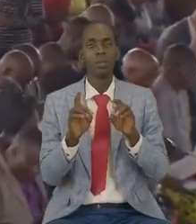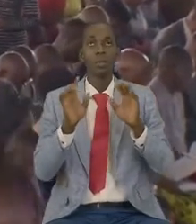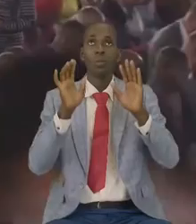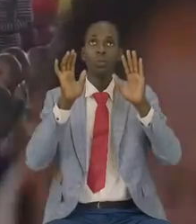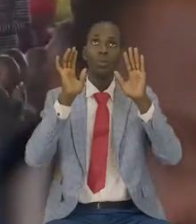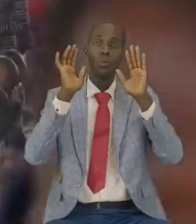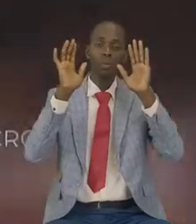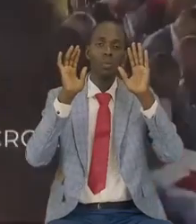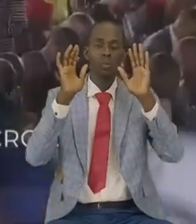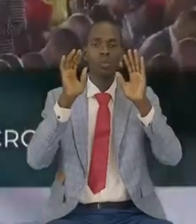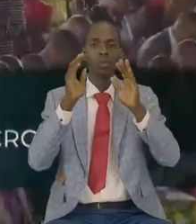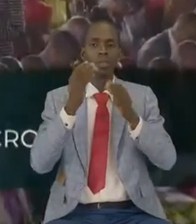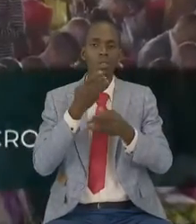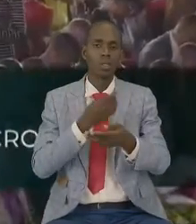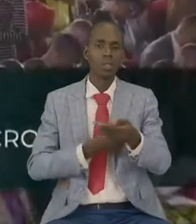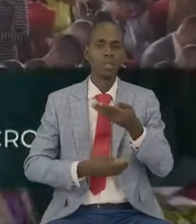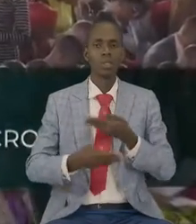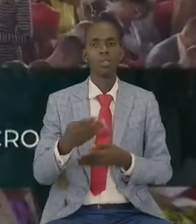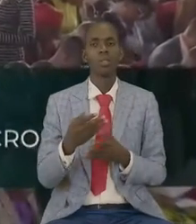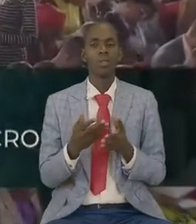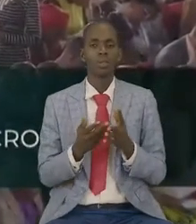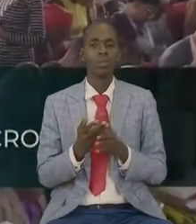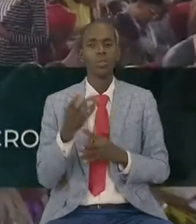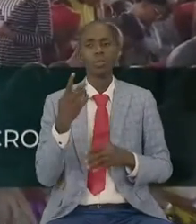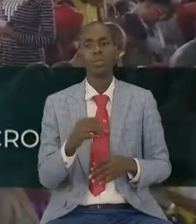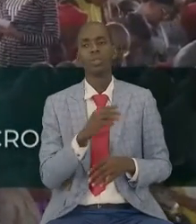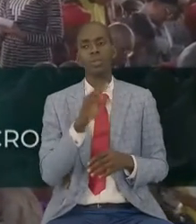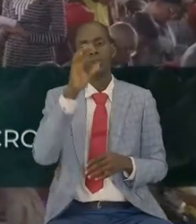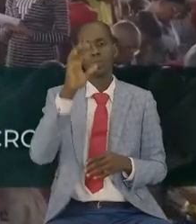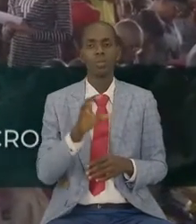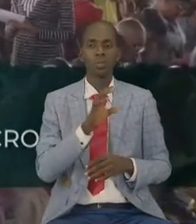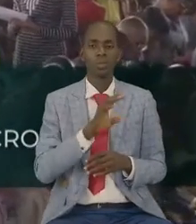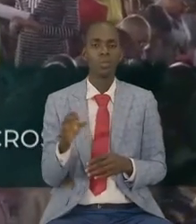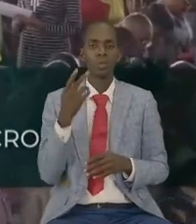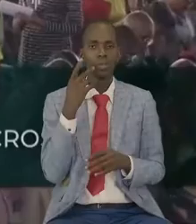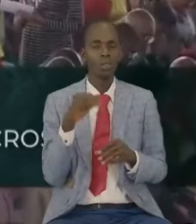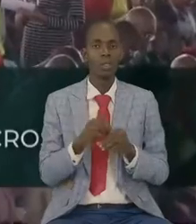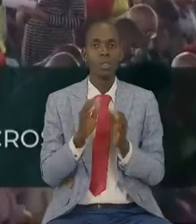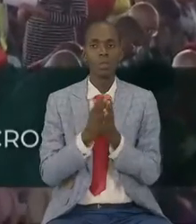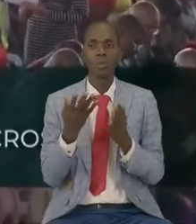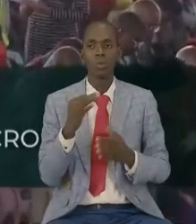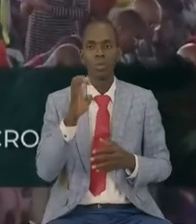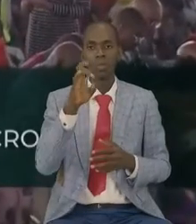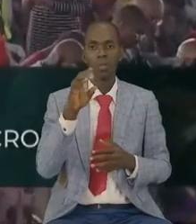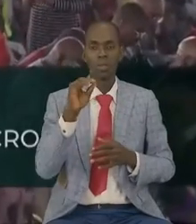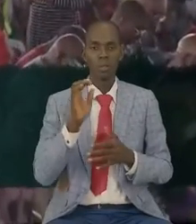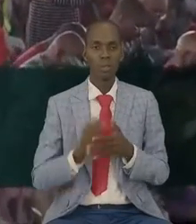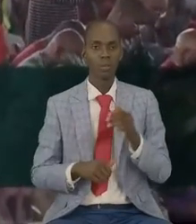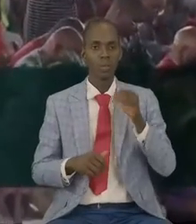wondrous exchange through the cross. We're looking at Exodus chapter 15 again, and we're looking at